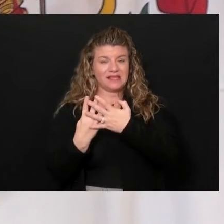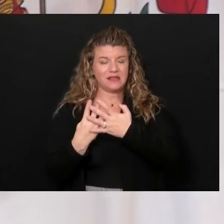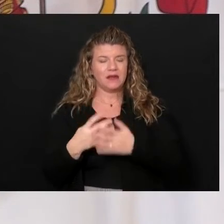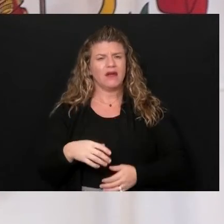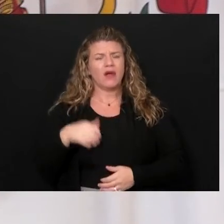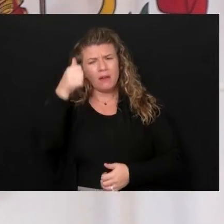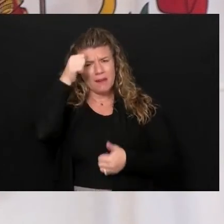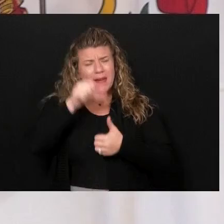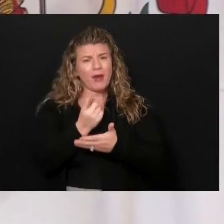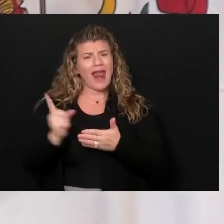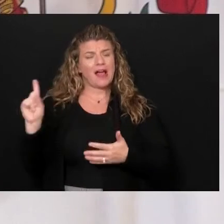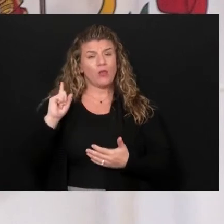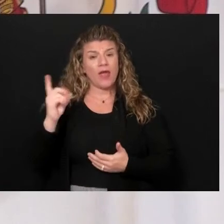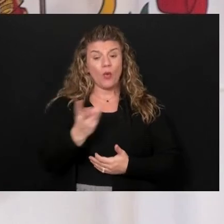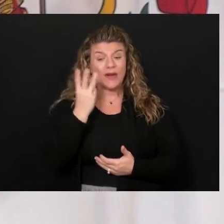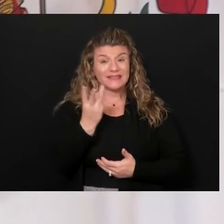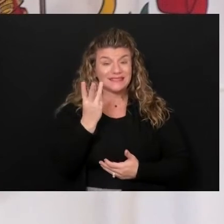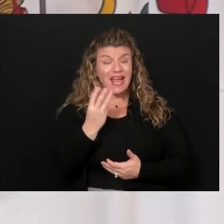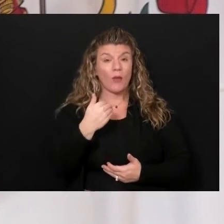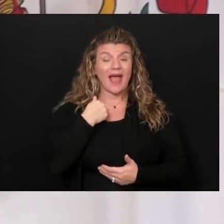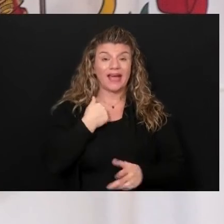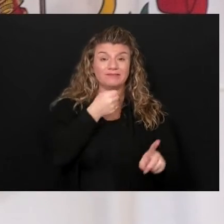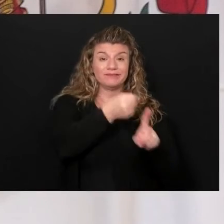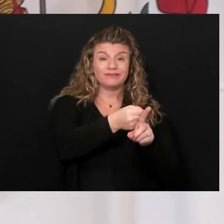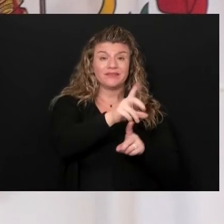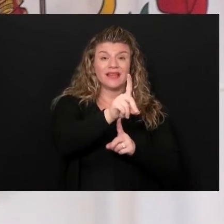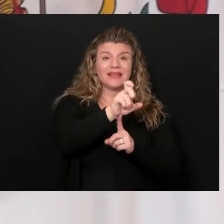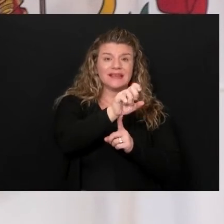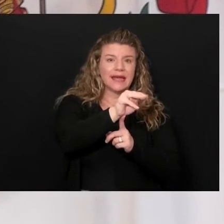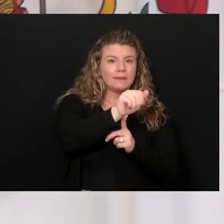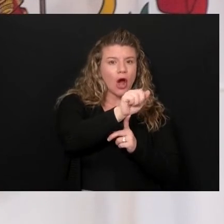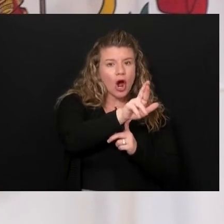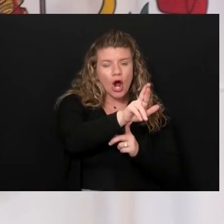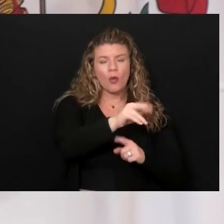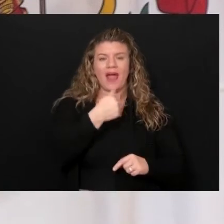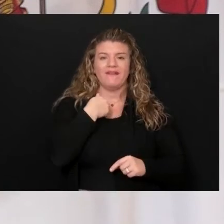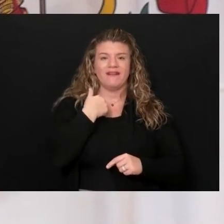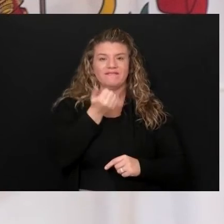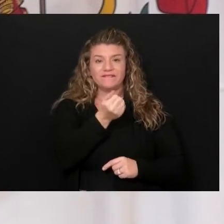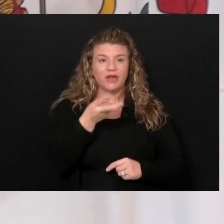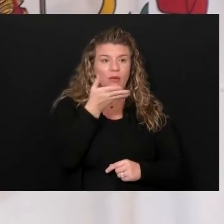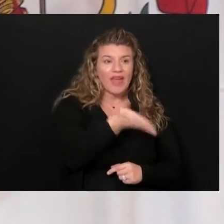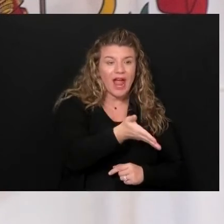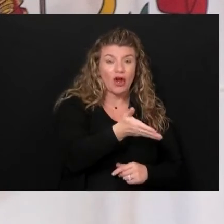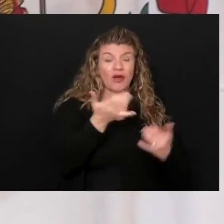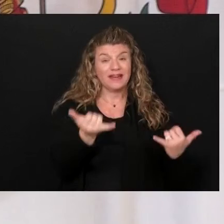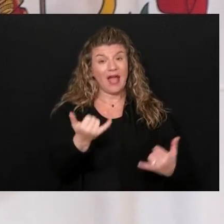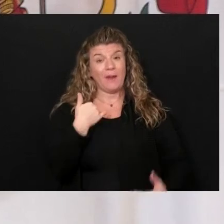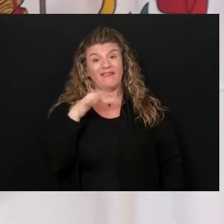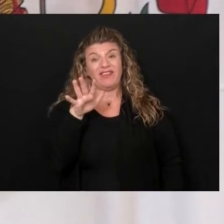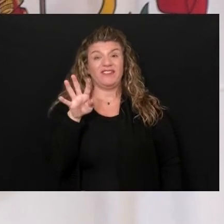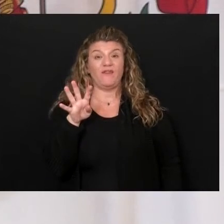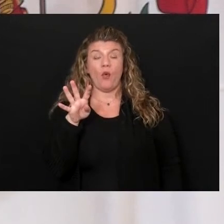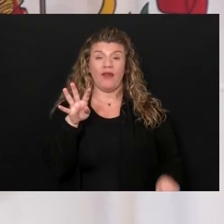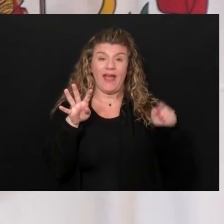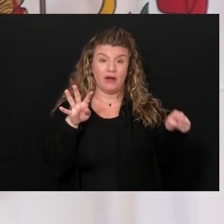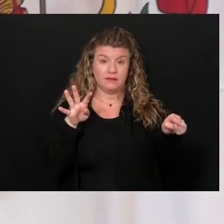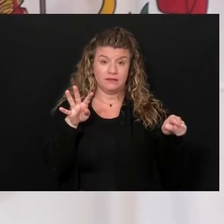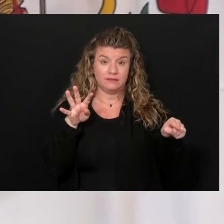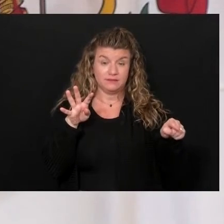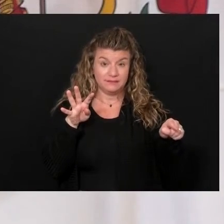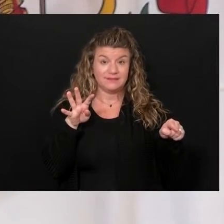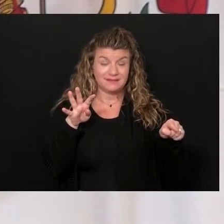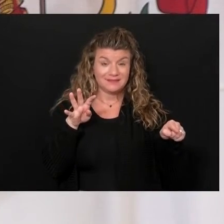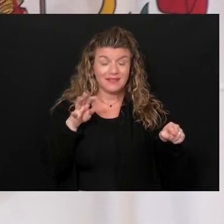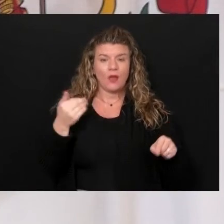guess, Wednesday and said we've got a situation at Denmark and, you know, we've got a few cases there. Well, now we've got 54 there. And I told